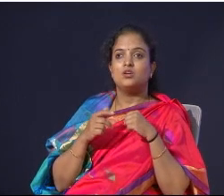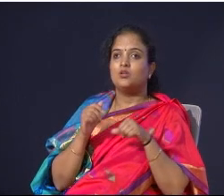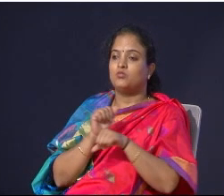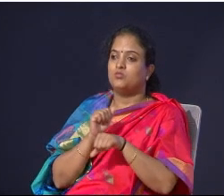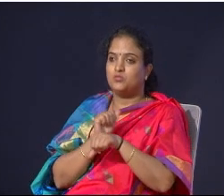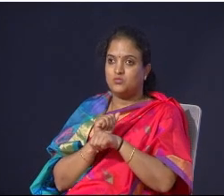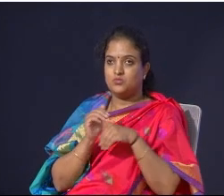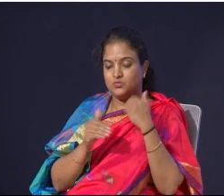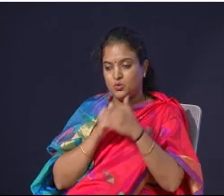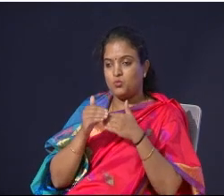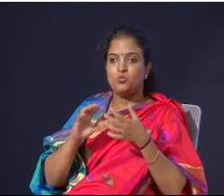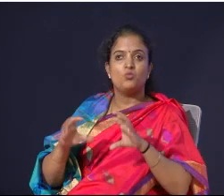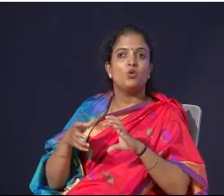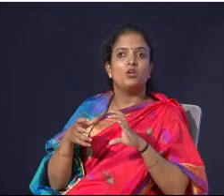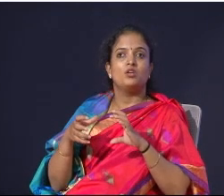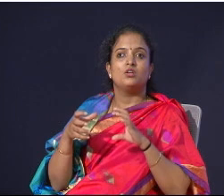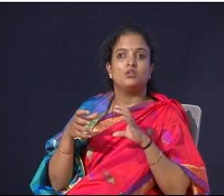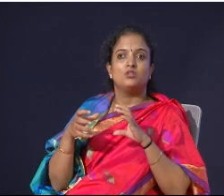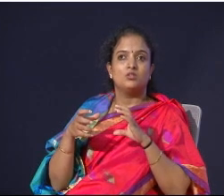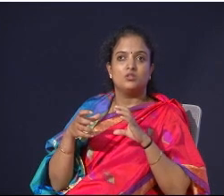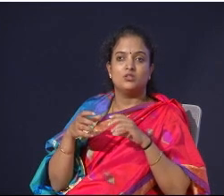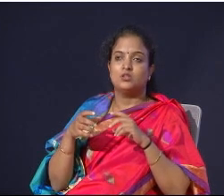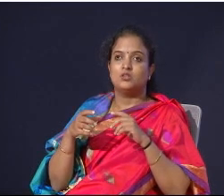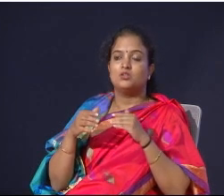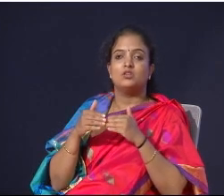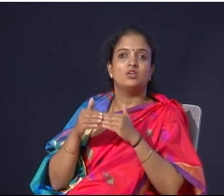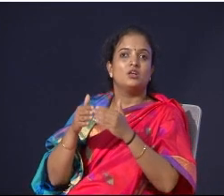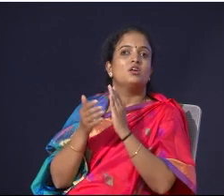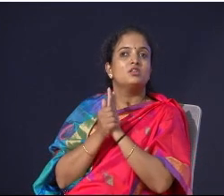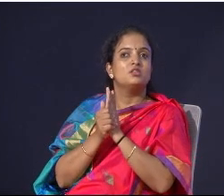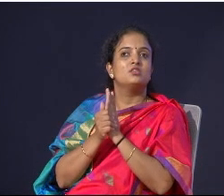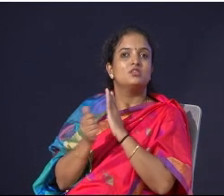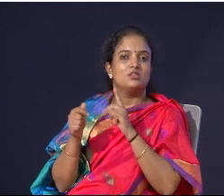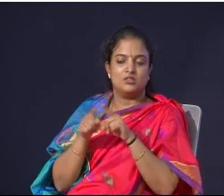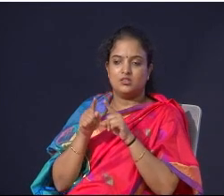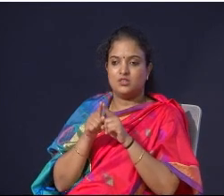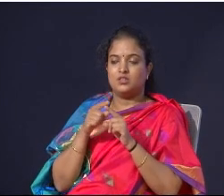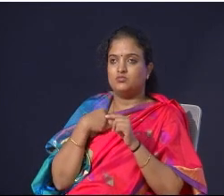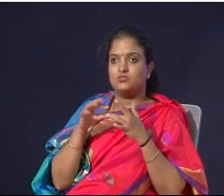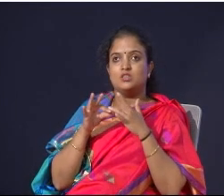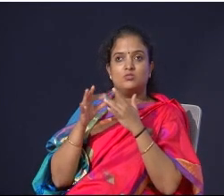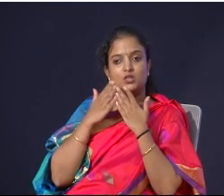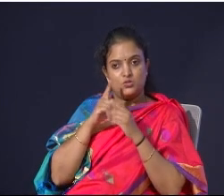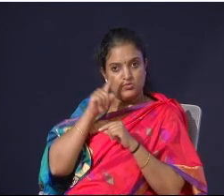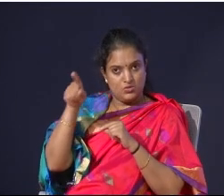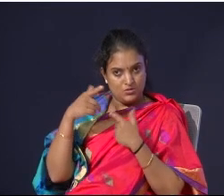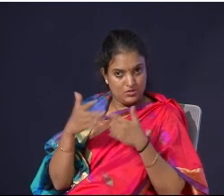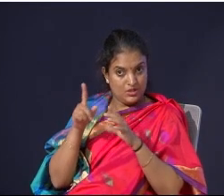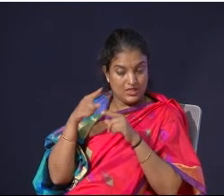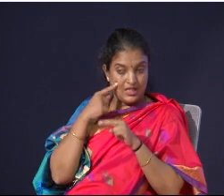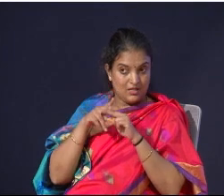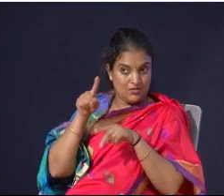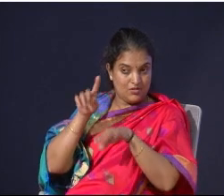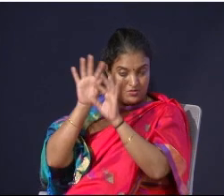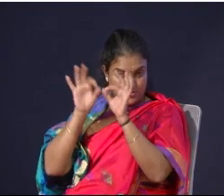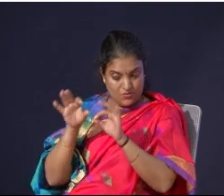her oculomotor skills and slowly we introduced her to the perceptual skills. She went to a special school and when she was ready, after a